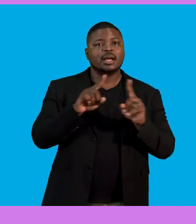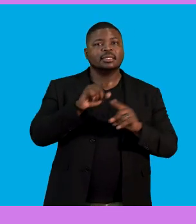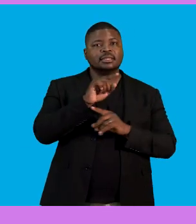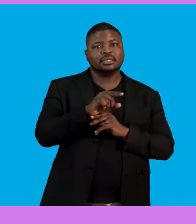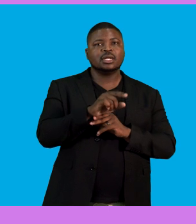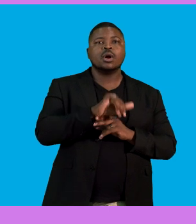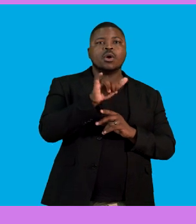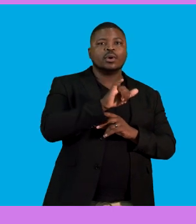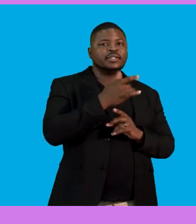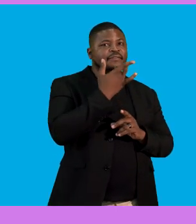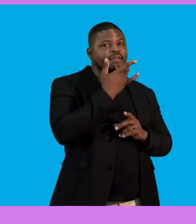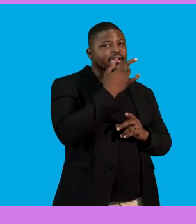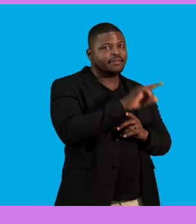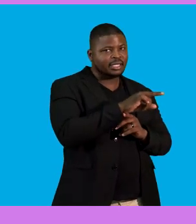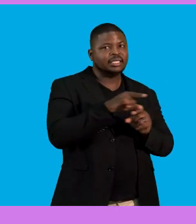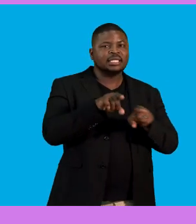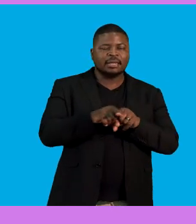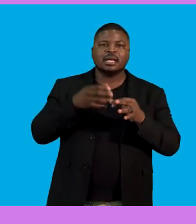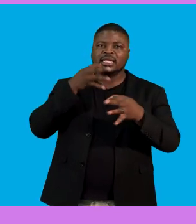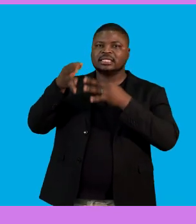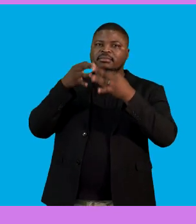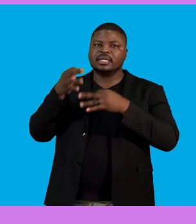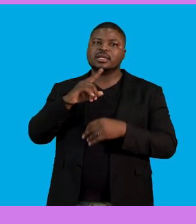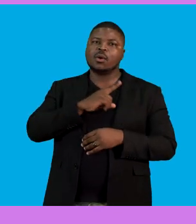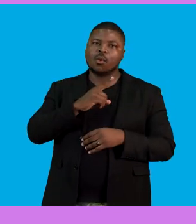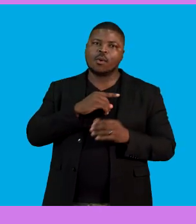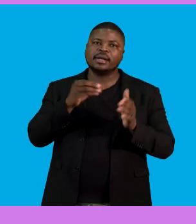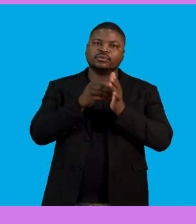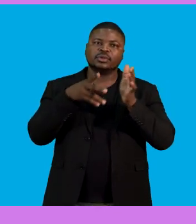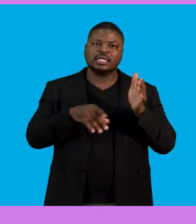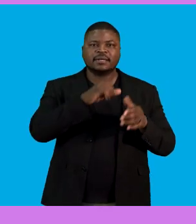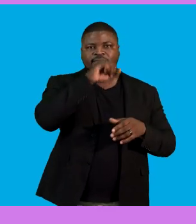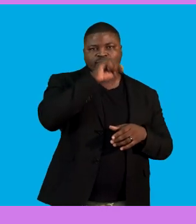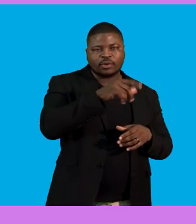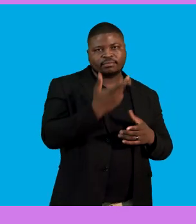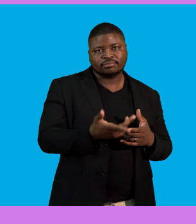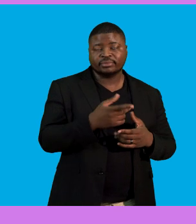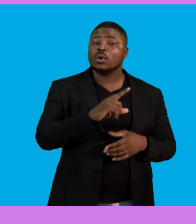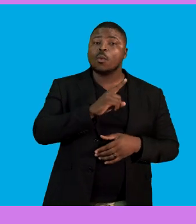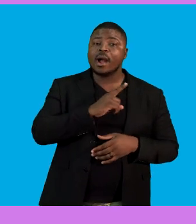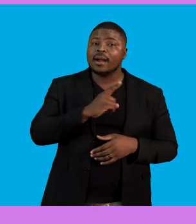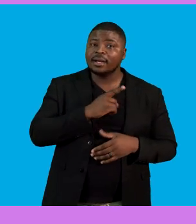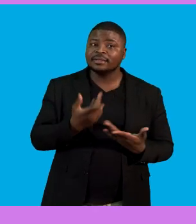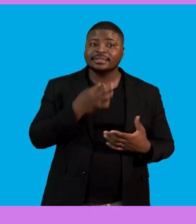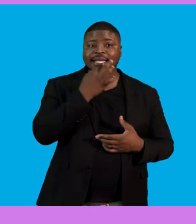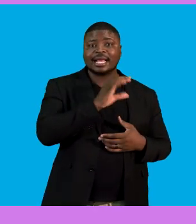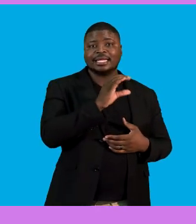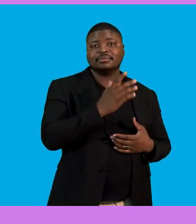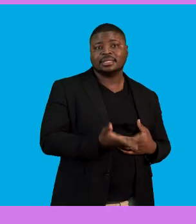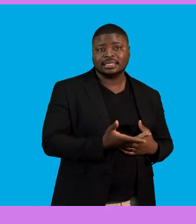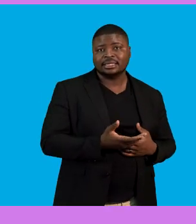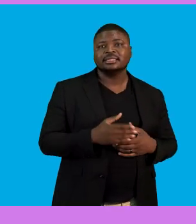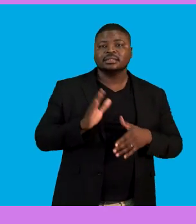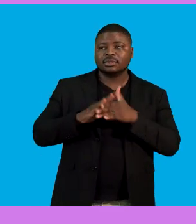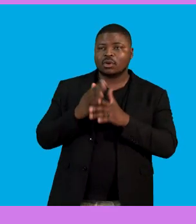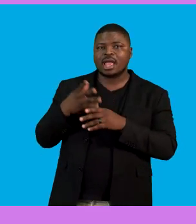indicate which flavor is the favorite. The next question was to explain why do we say that. So caramel is the favorite. And then why do we say it's caramel? It's